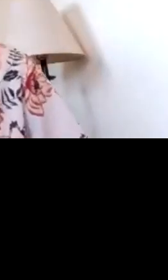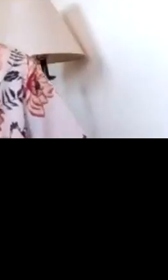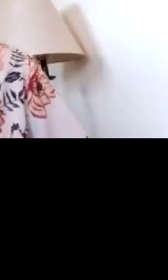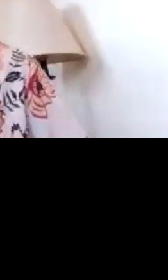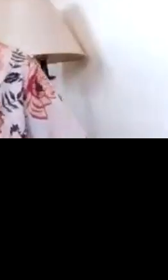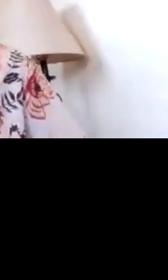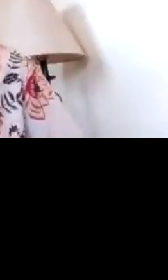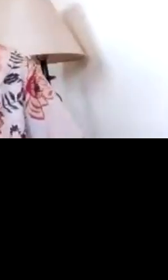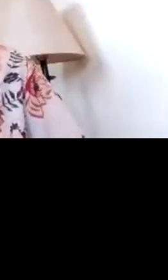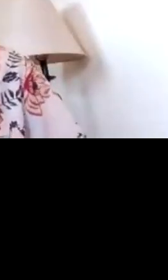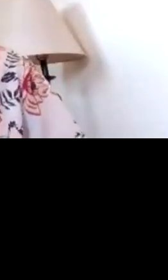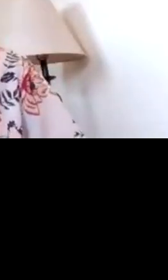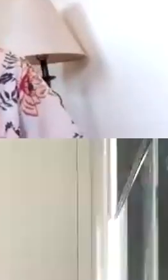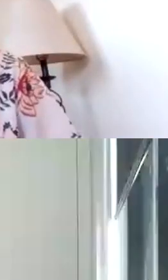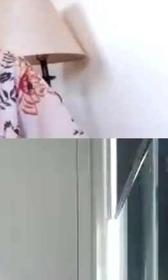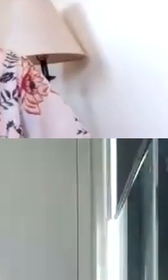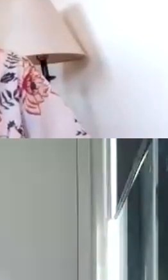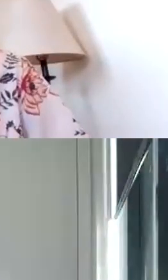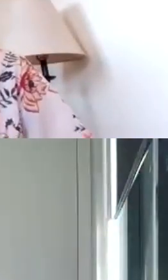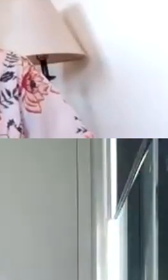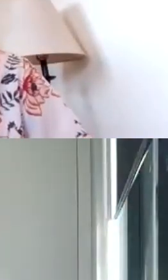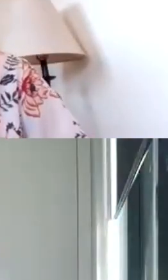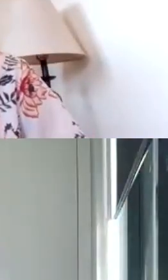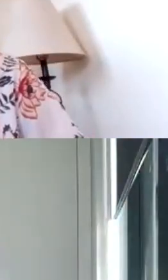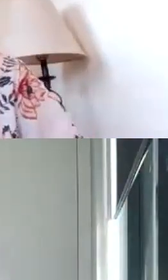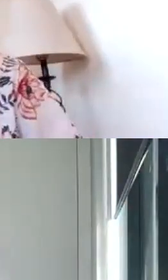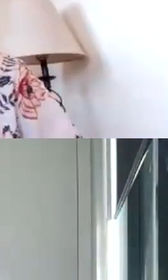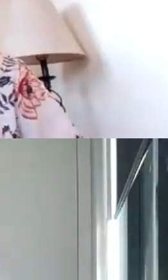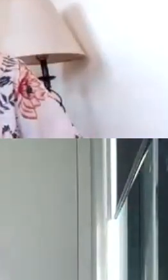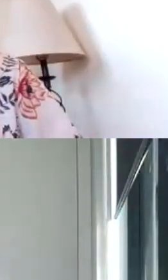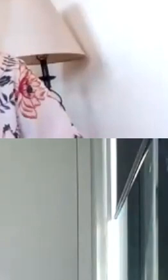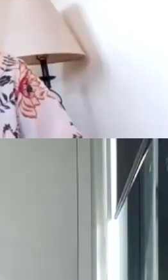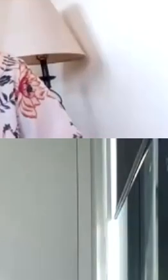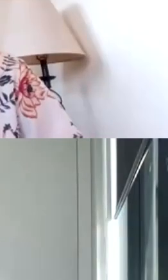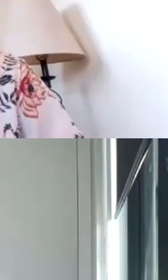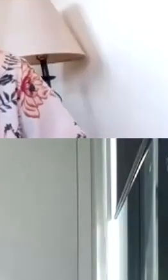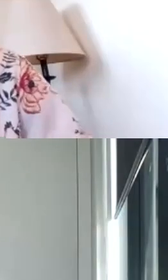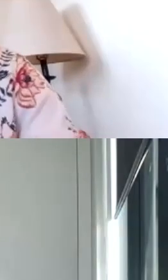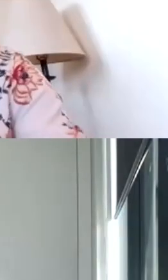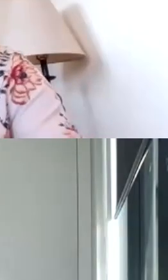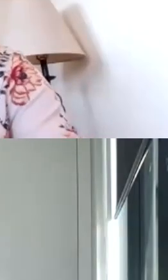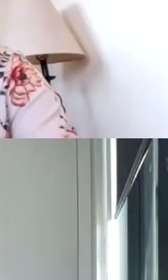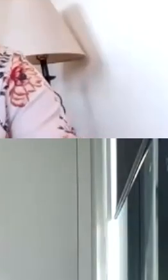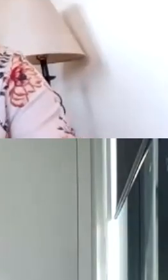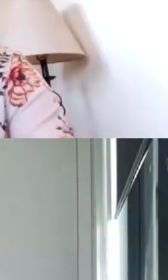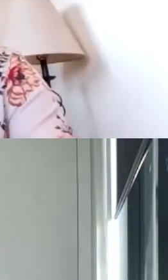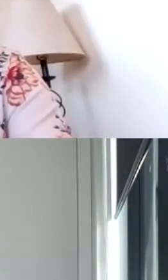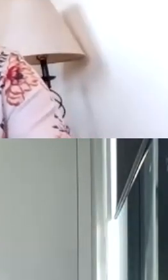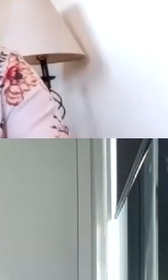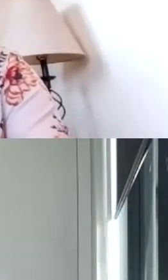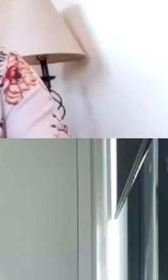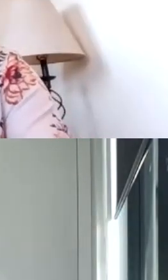All right, and we're back after the briefest of breaks with Rayan to introduce our next speaker, Dr.